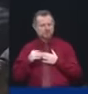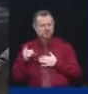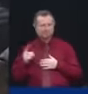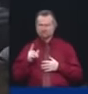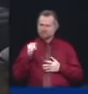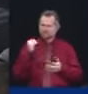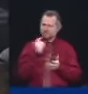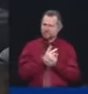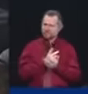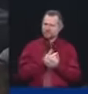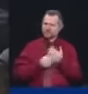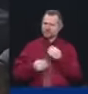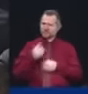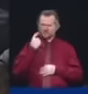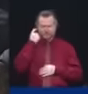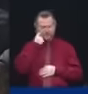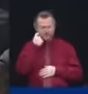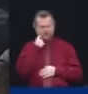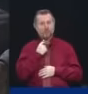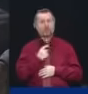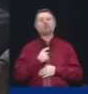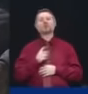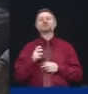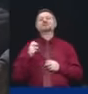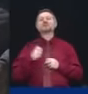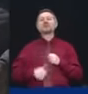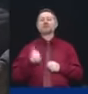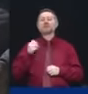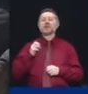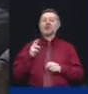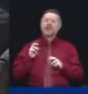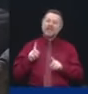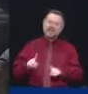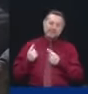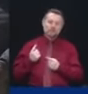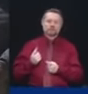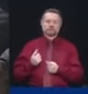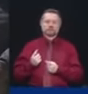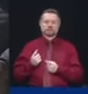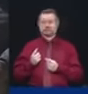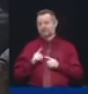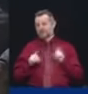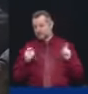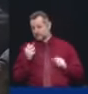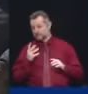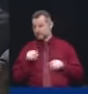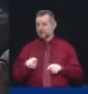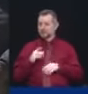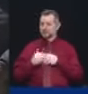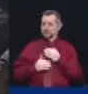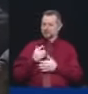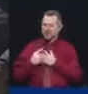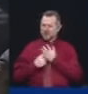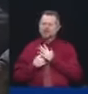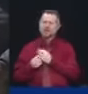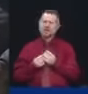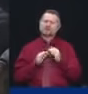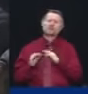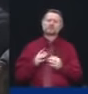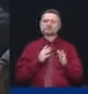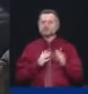budget. Hardest budget we've ever done. But in every step of the process, we were thinking forward, not